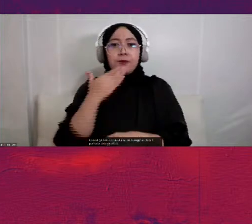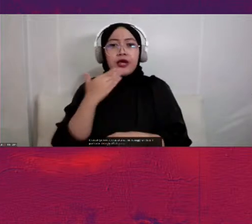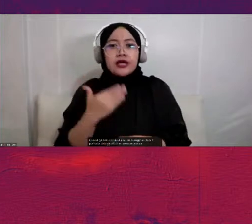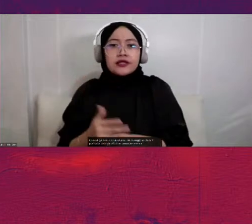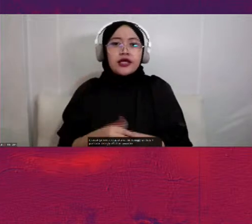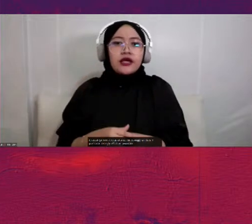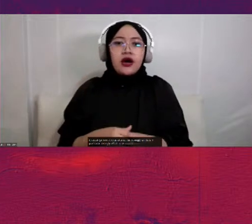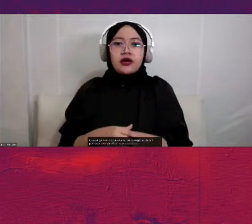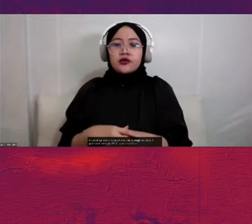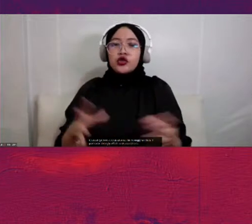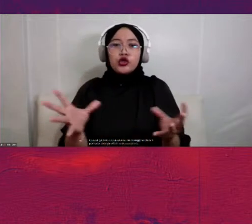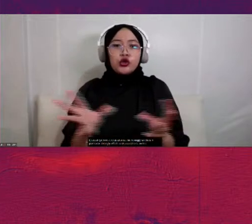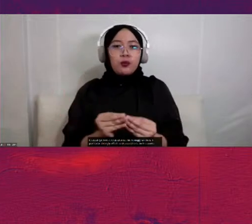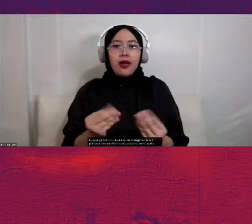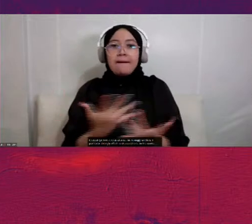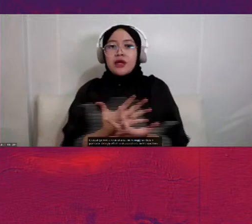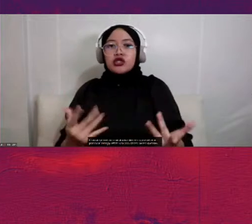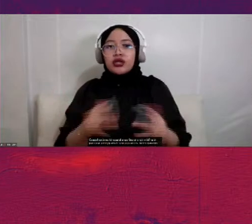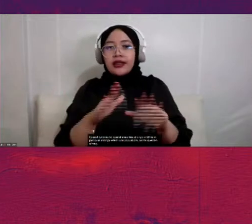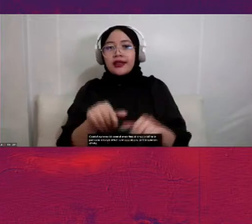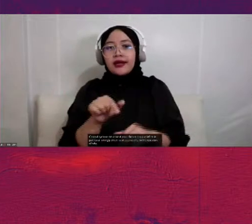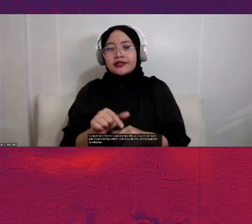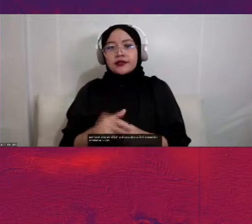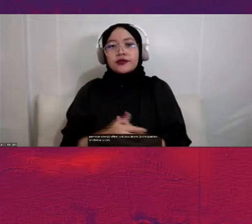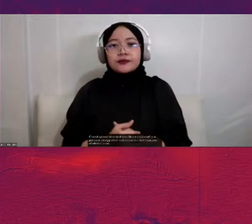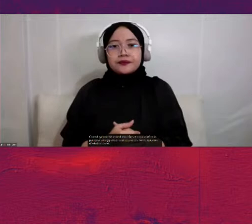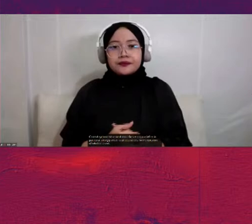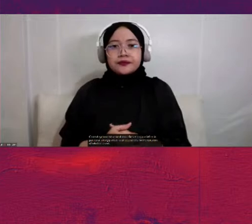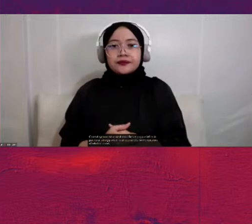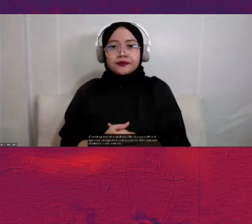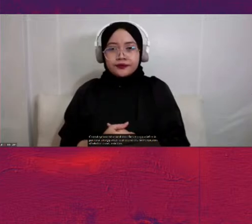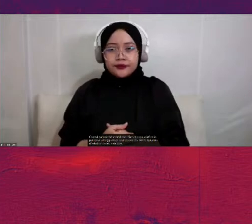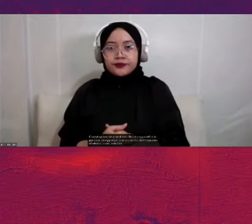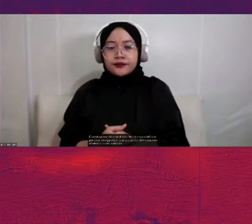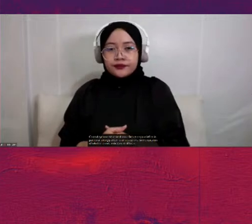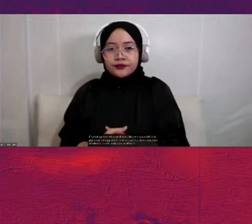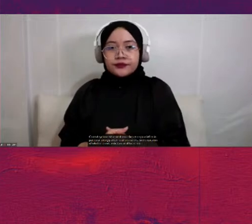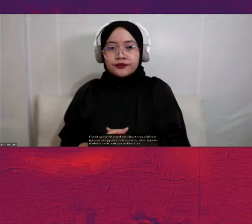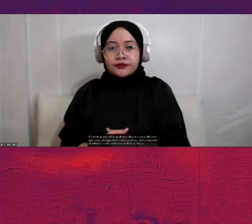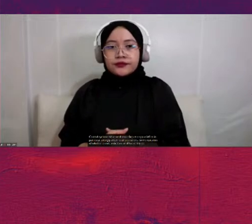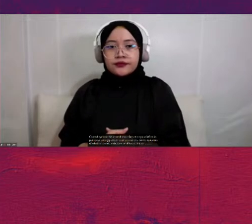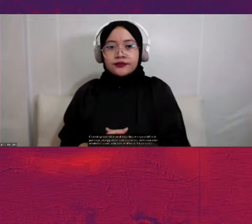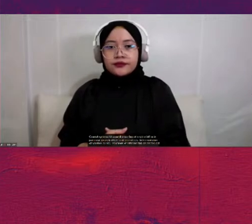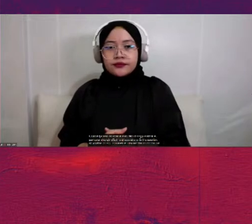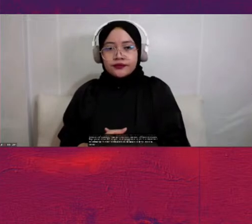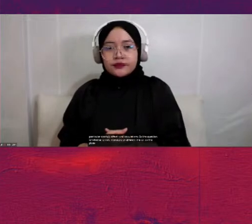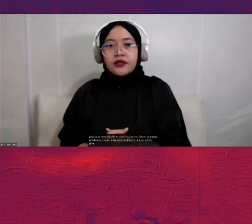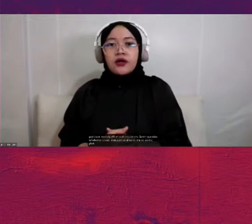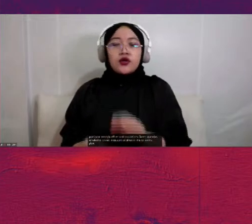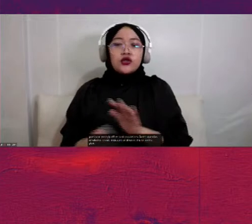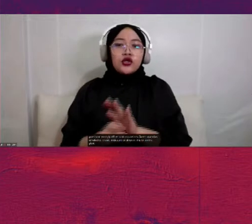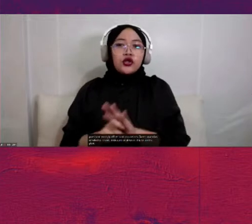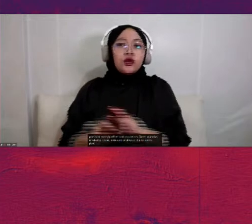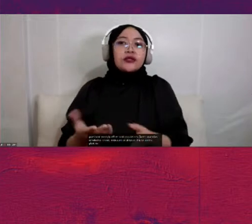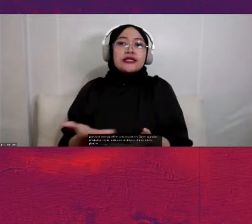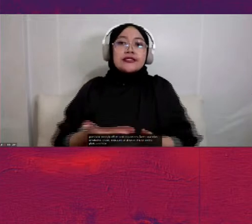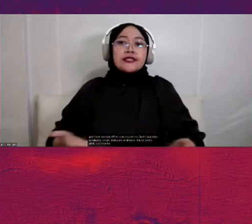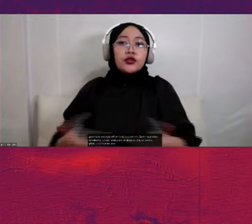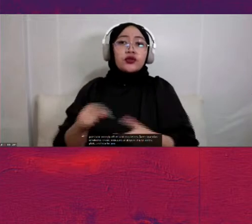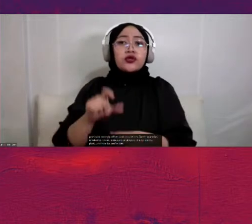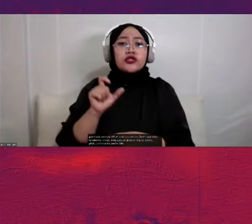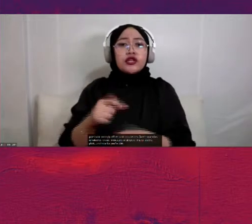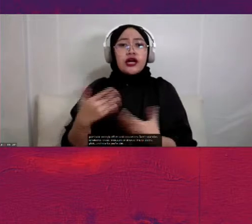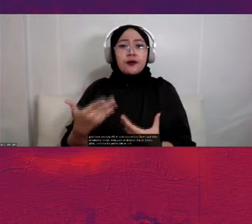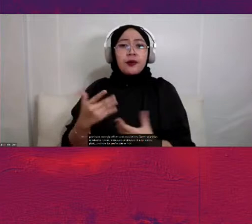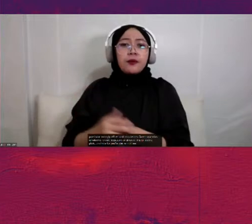rural populations. So the question of whether or not indicators should differ is on the plate. And how far you're